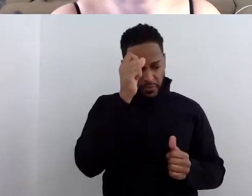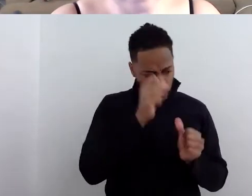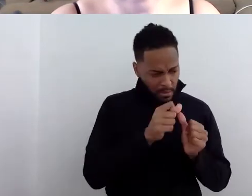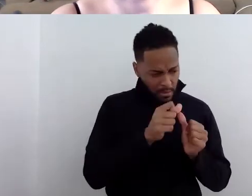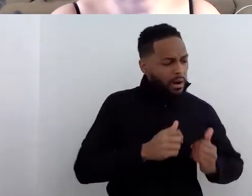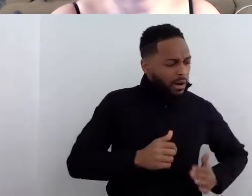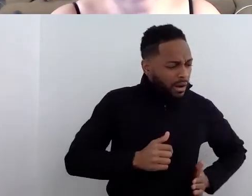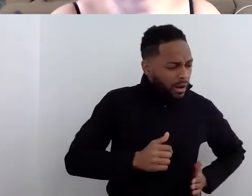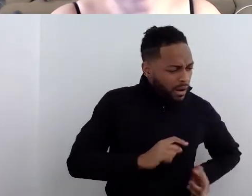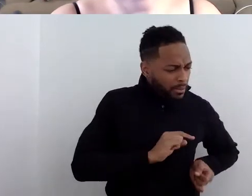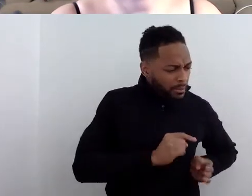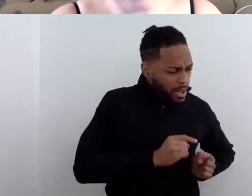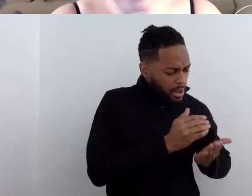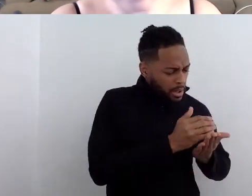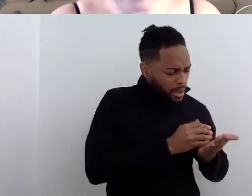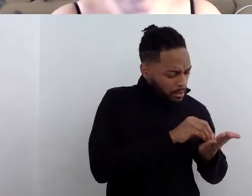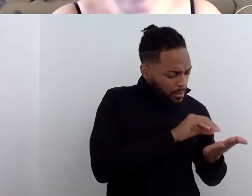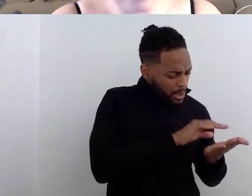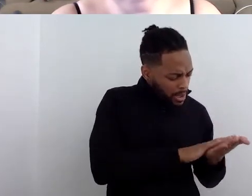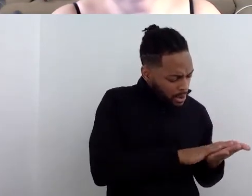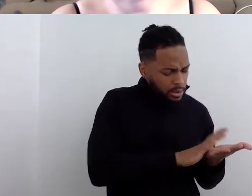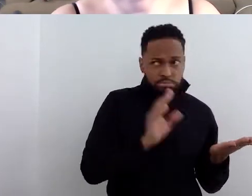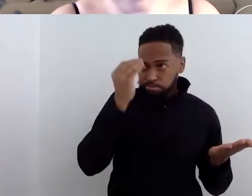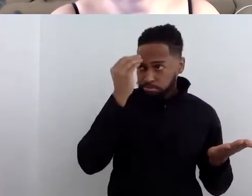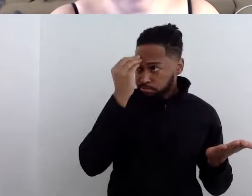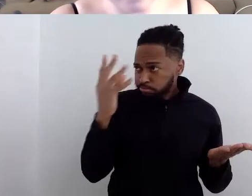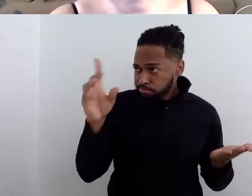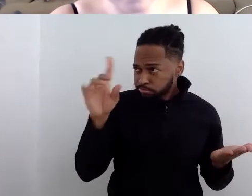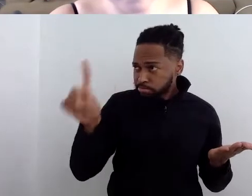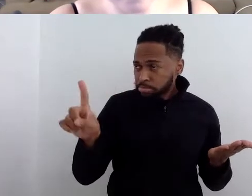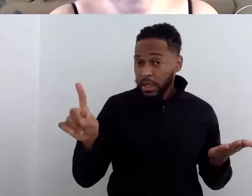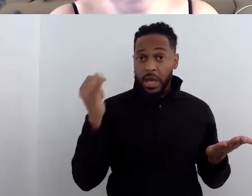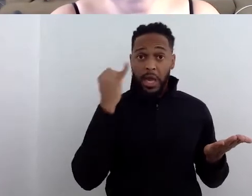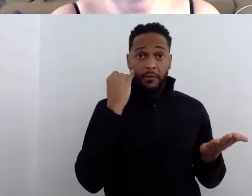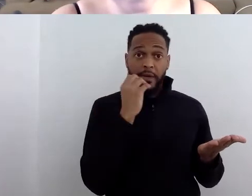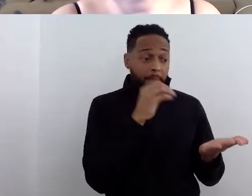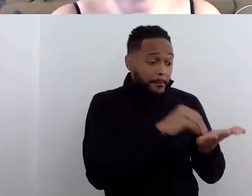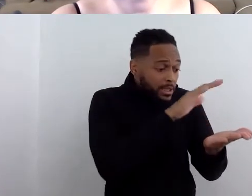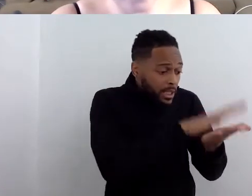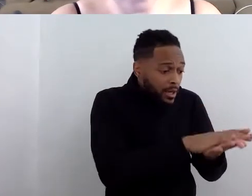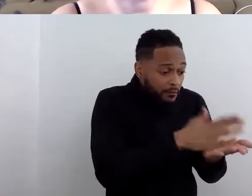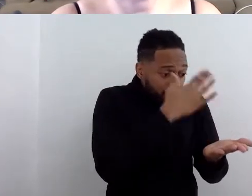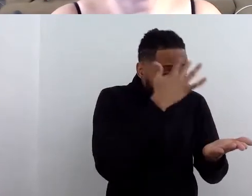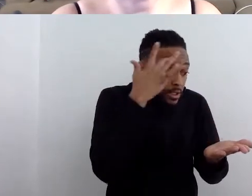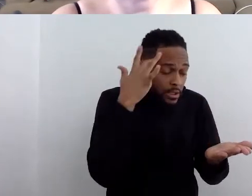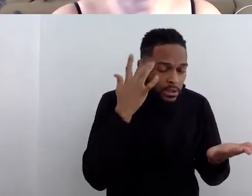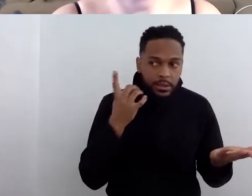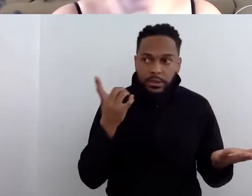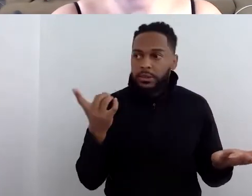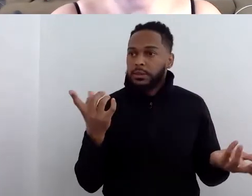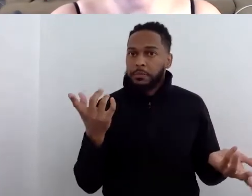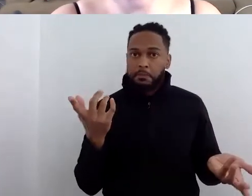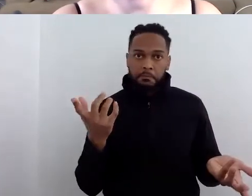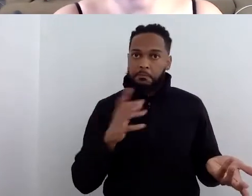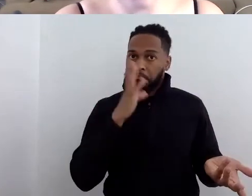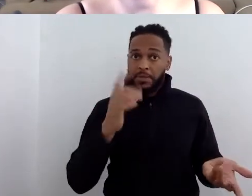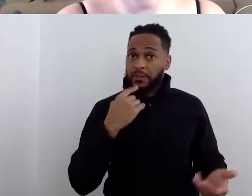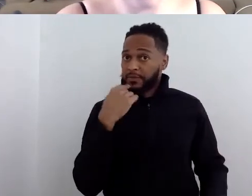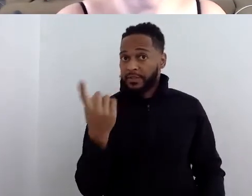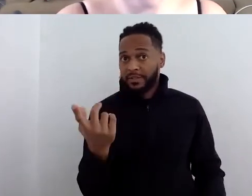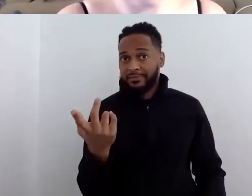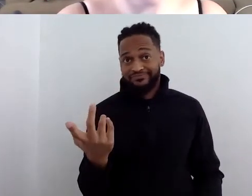that person hangs up and you're done until whenever else. Yeah. What was I gonna say? I was gonna ask a question.